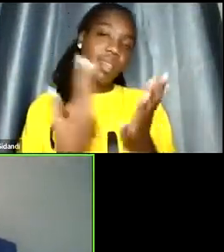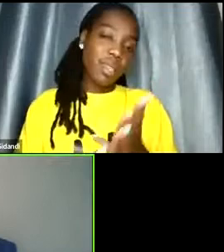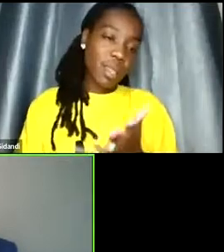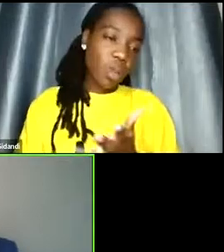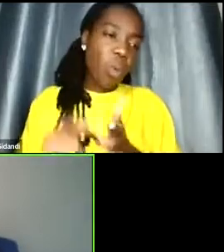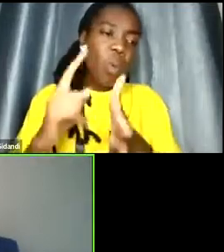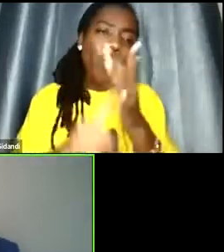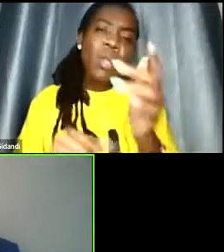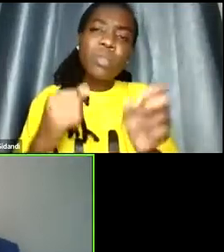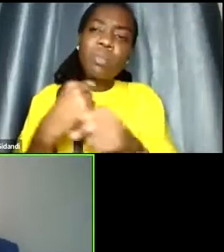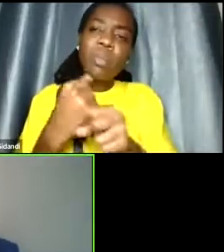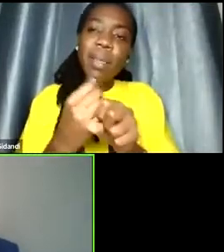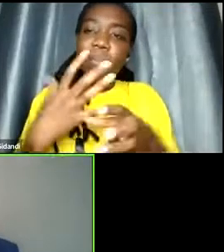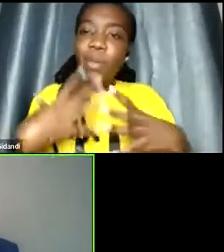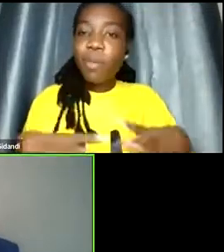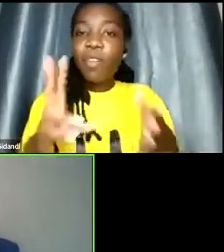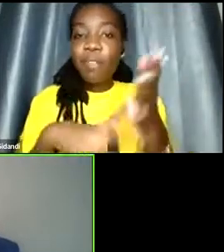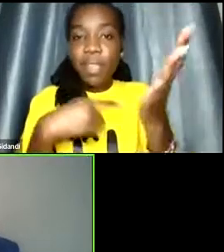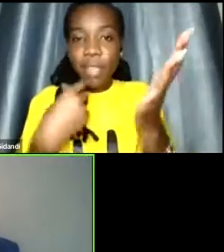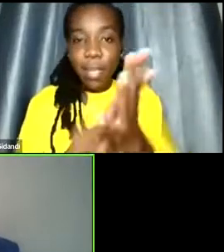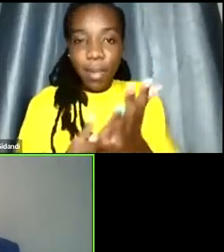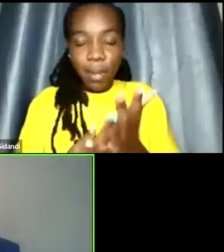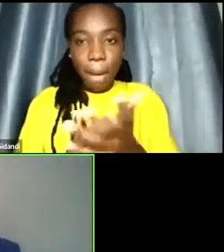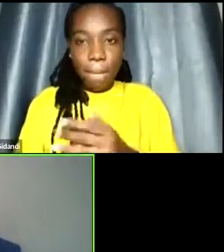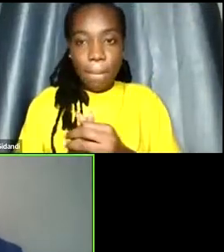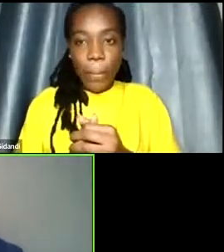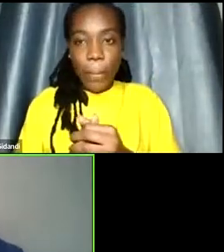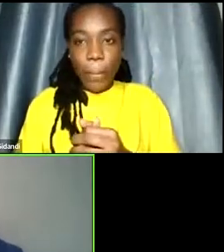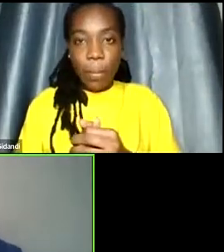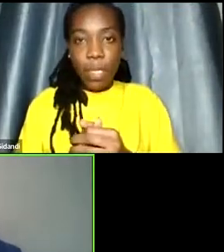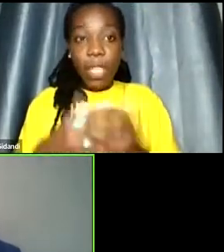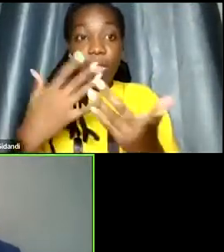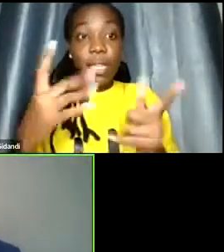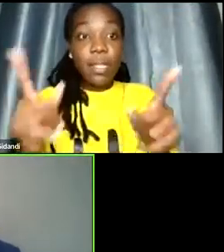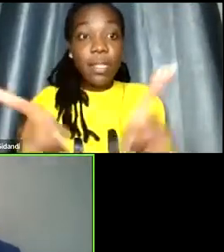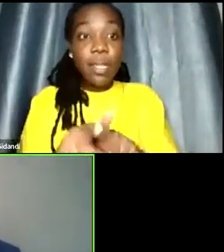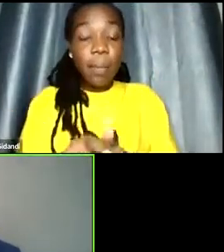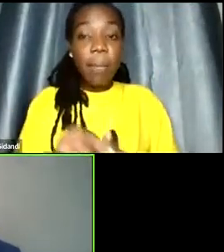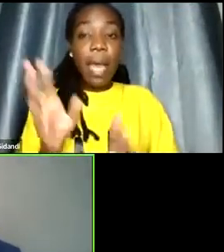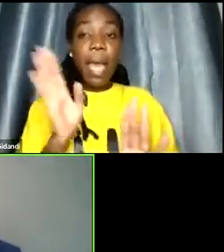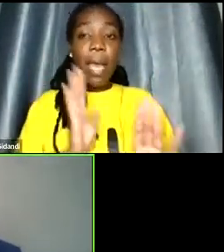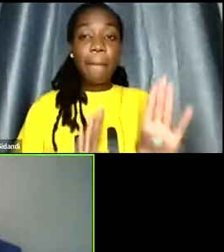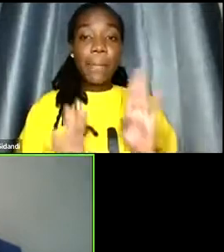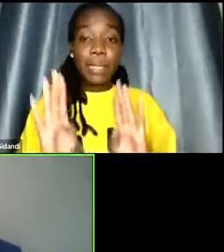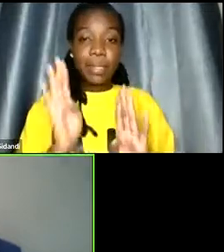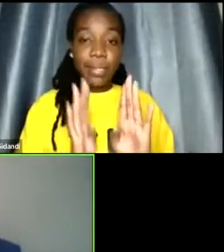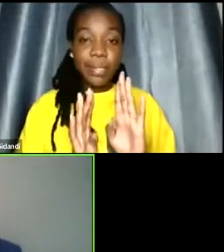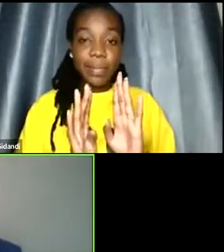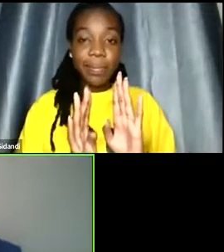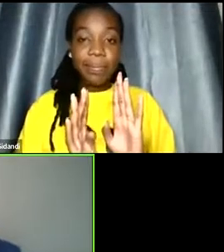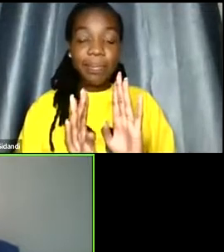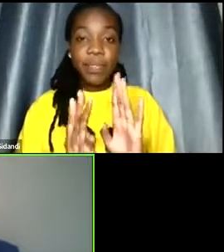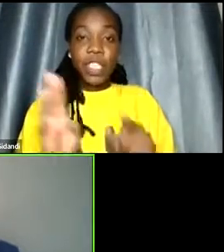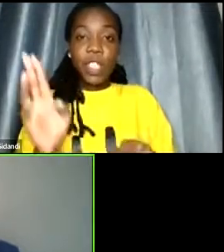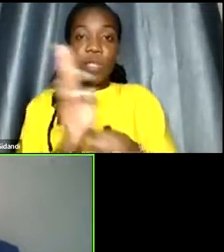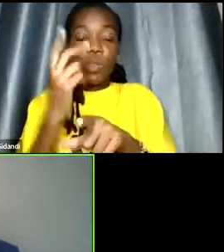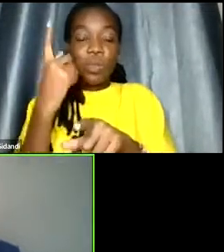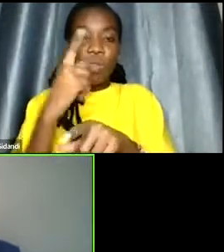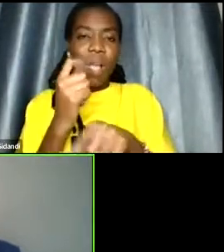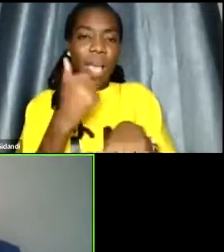young potential or high potential? Things like habits, use of and abuse of